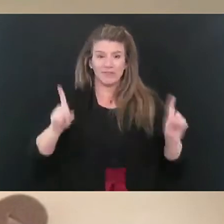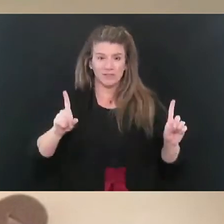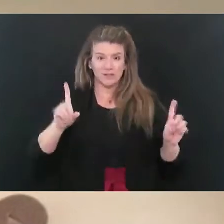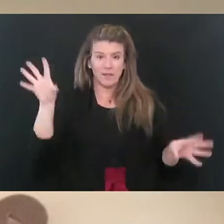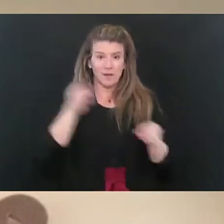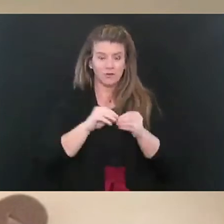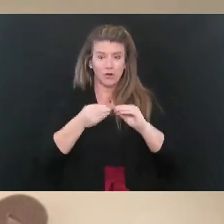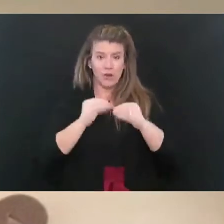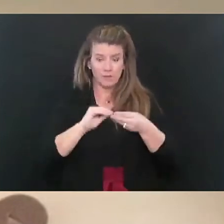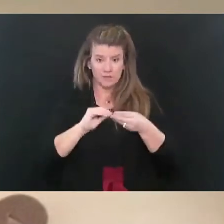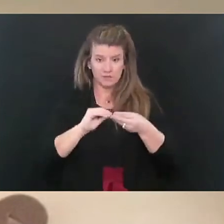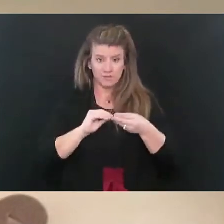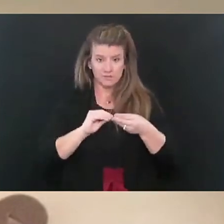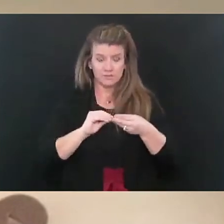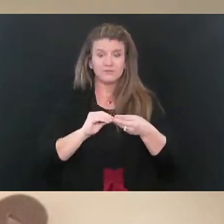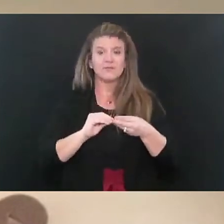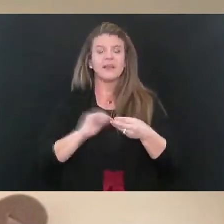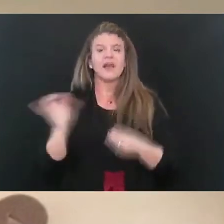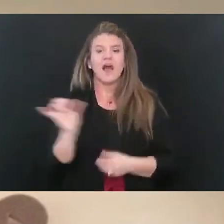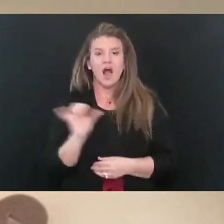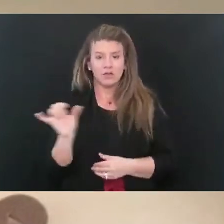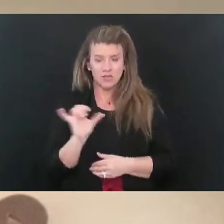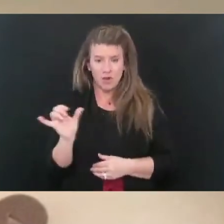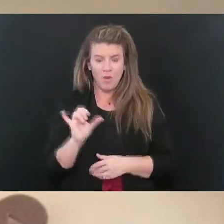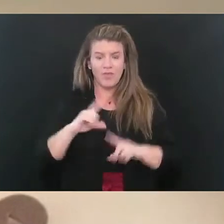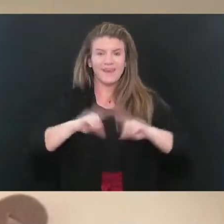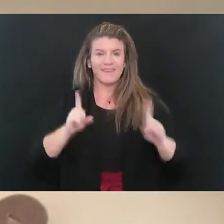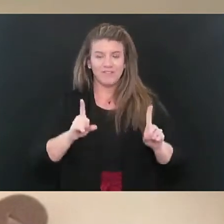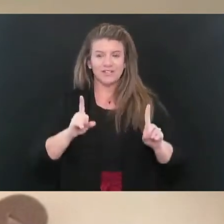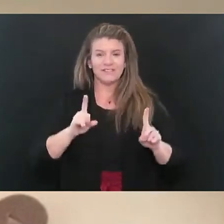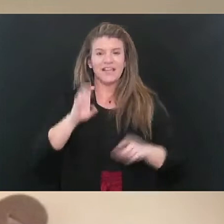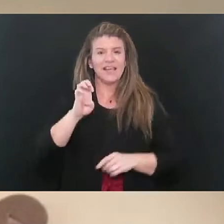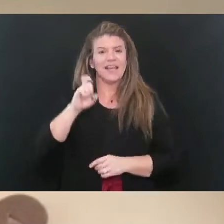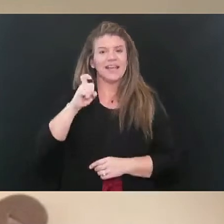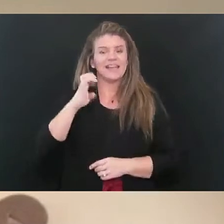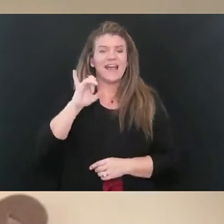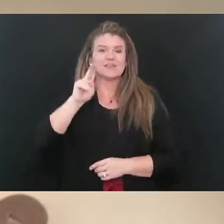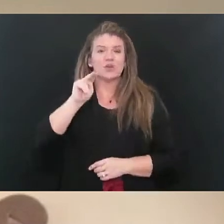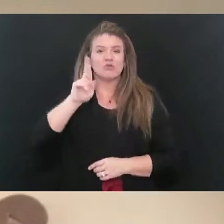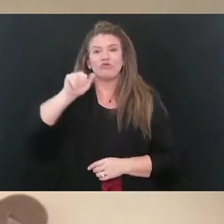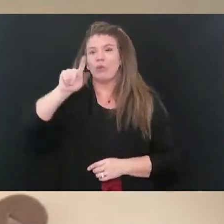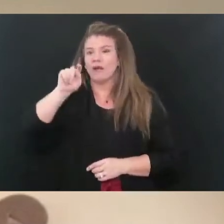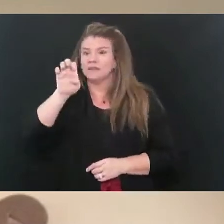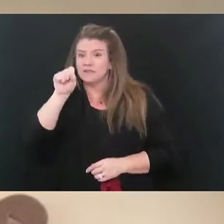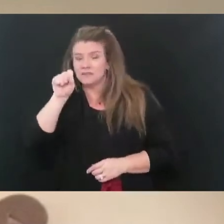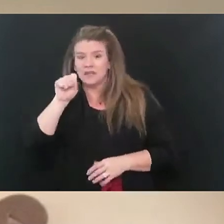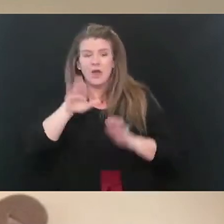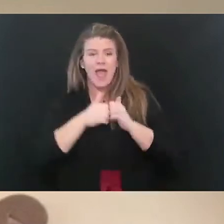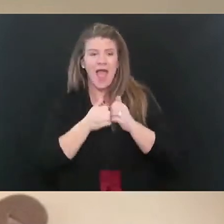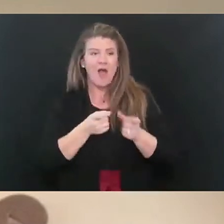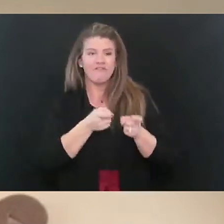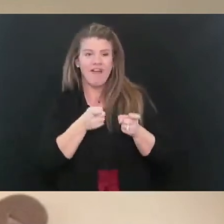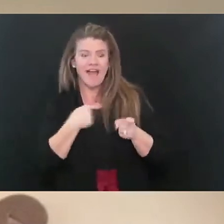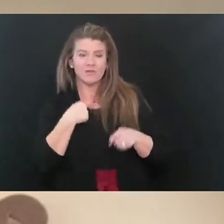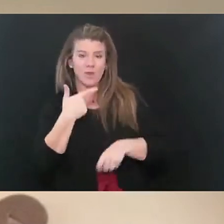total numbers as well as the difference in the execution rates. So those national entities are probably